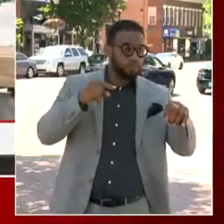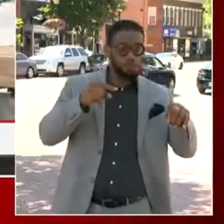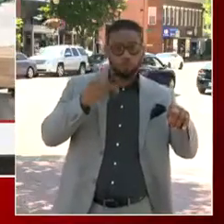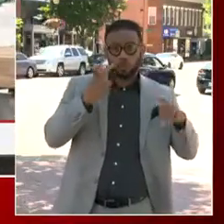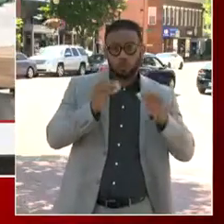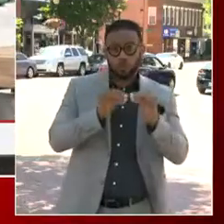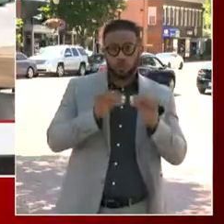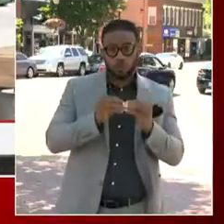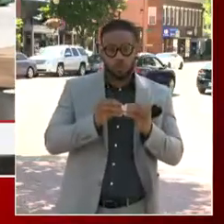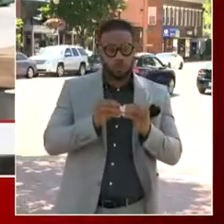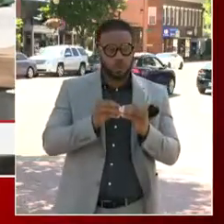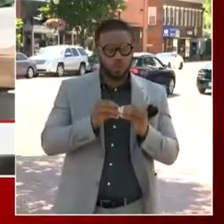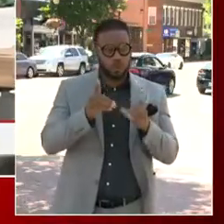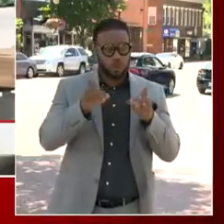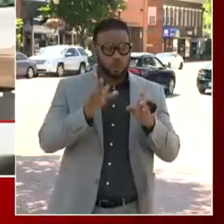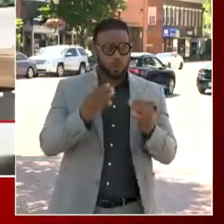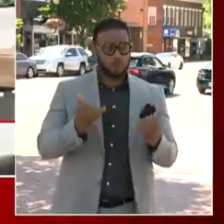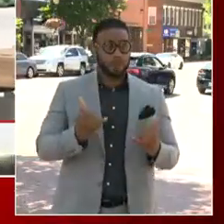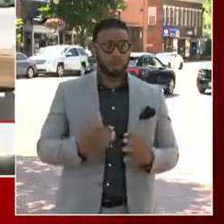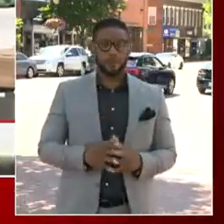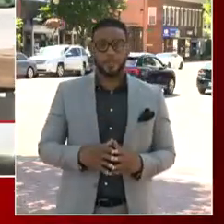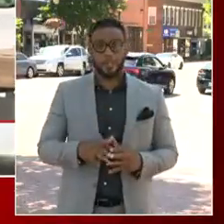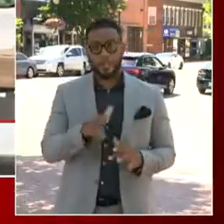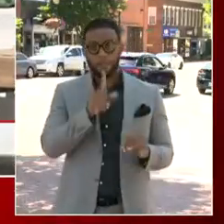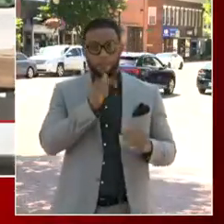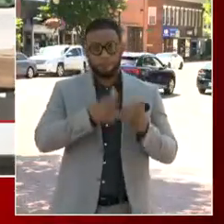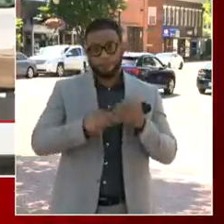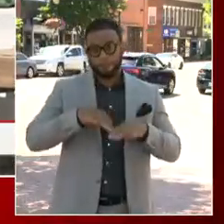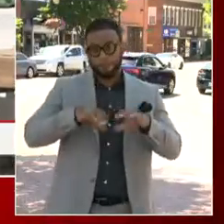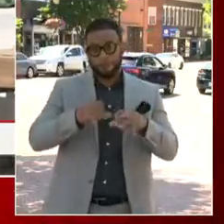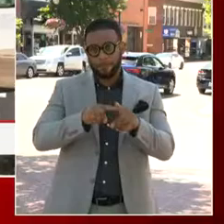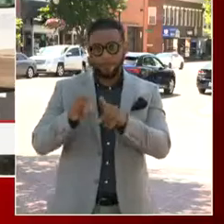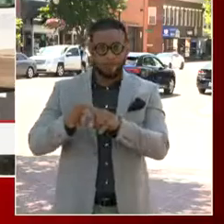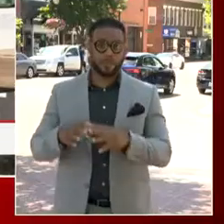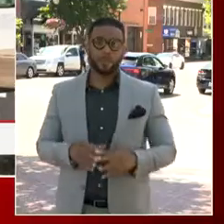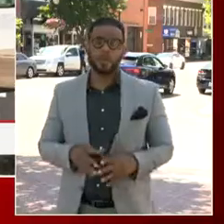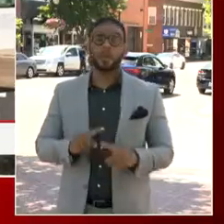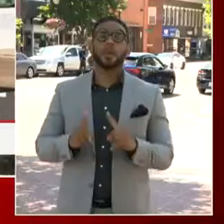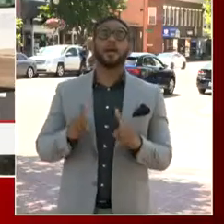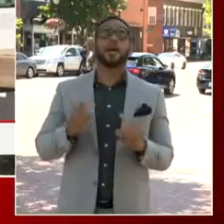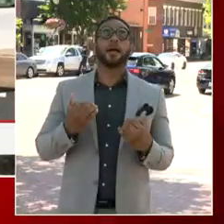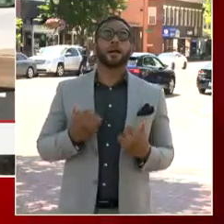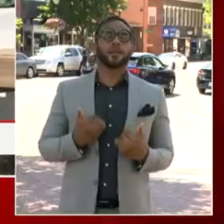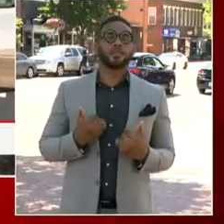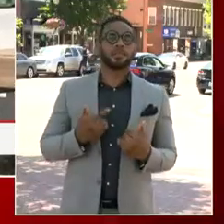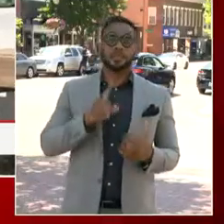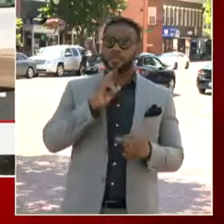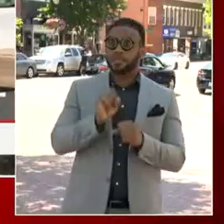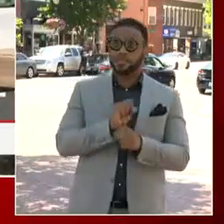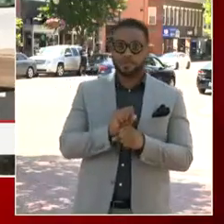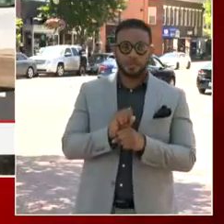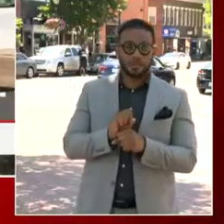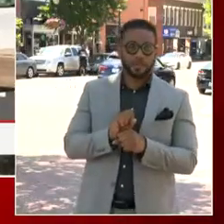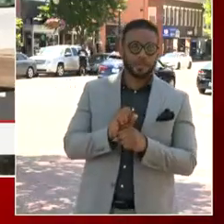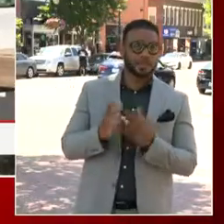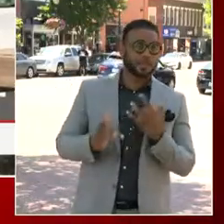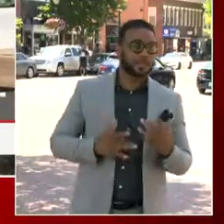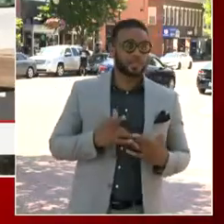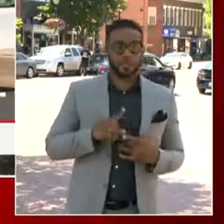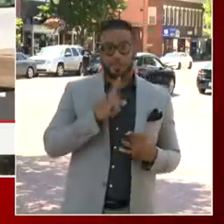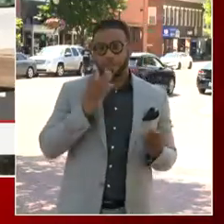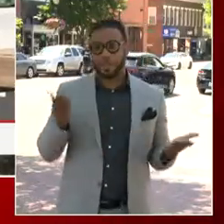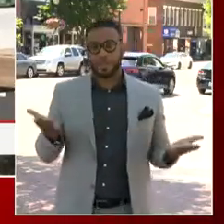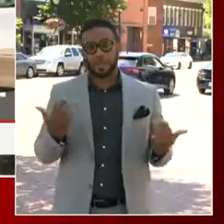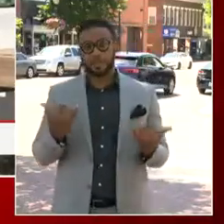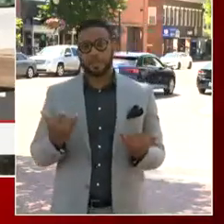adopt two more directors today, and they can be under my cluster too. But I am absolutely ecstatic to be